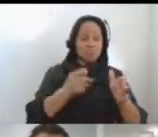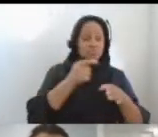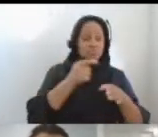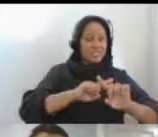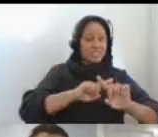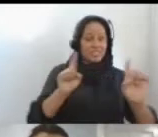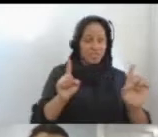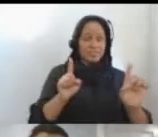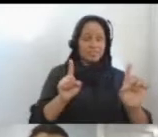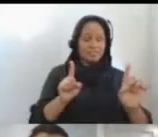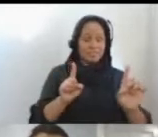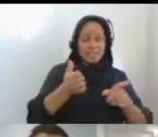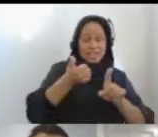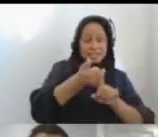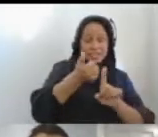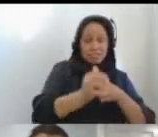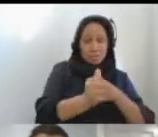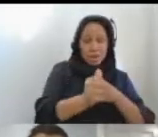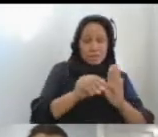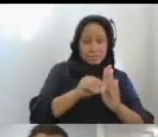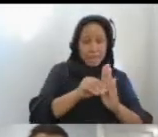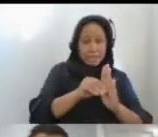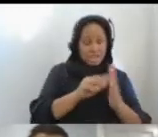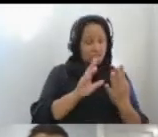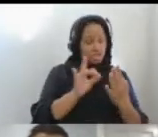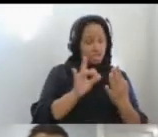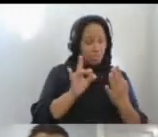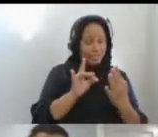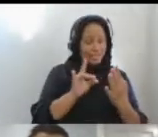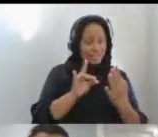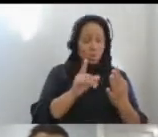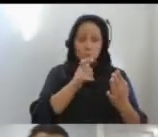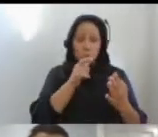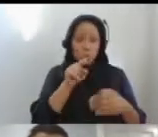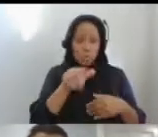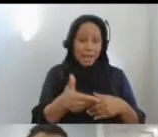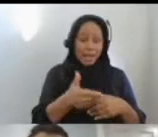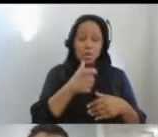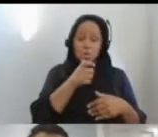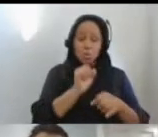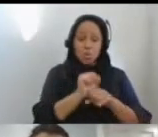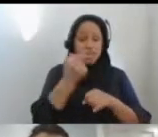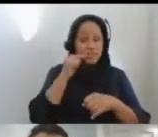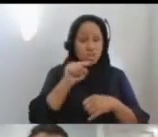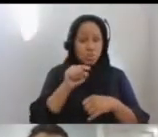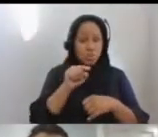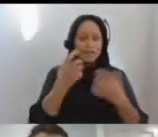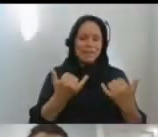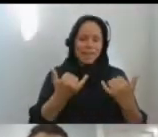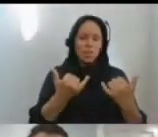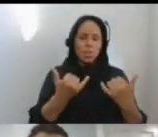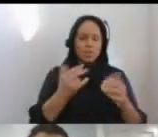the ability to make those choices, those employer choices, are now put on the shoulders